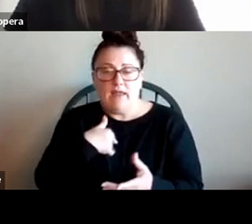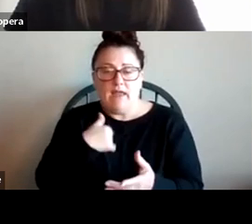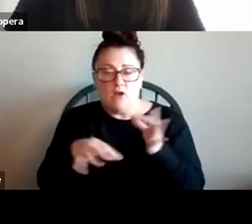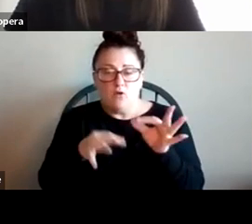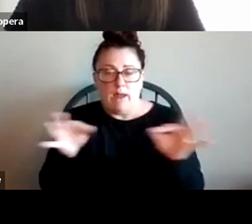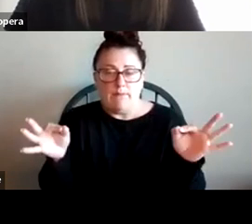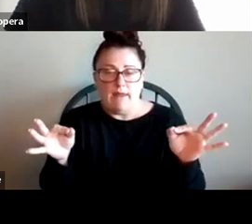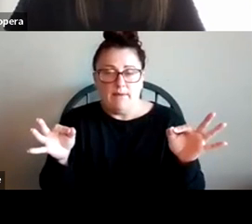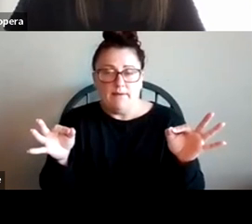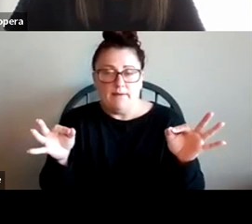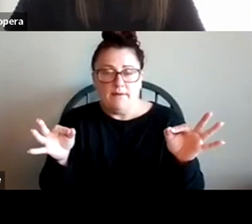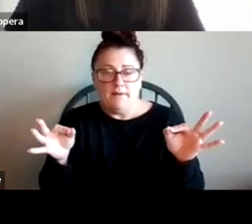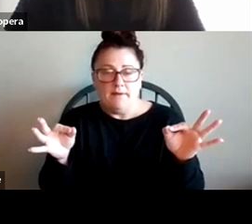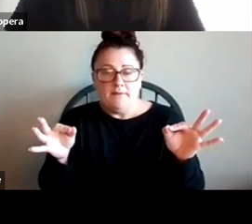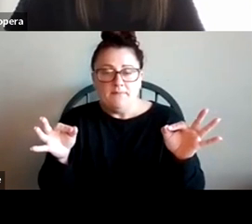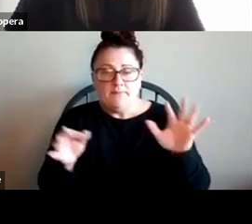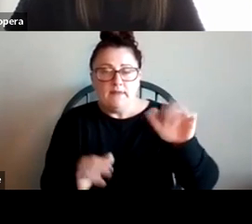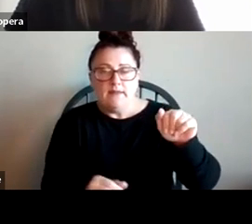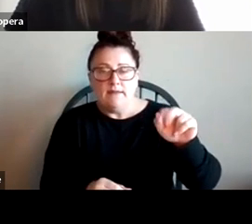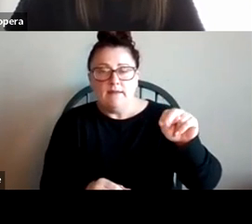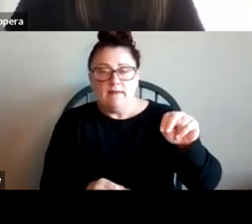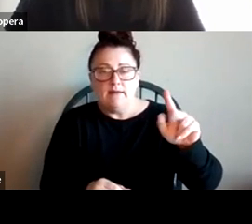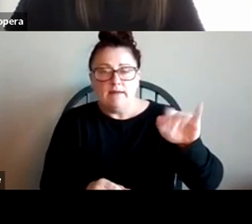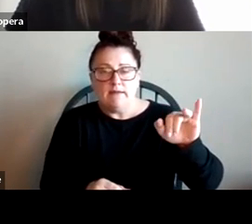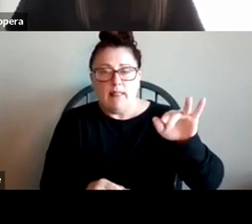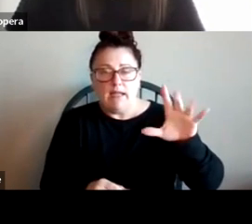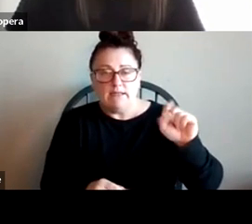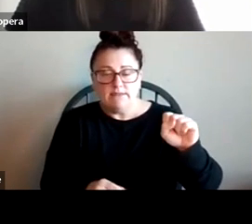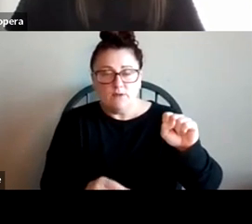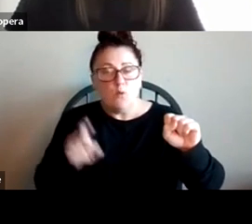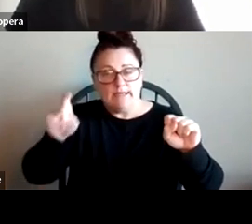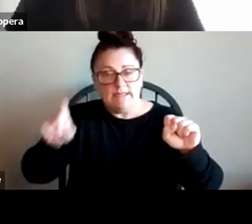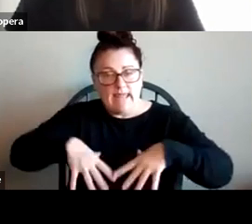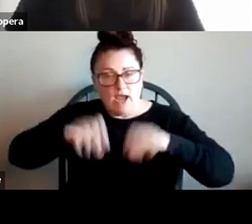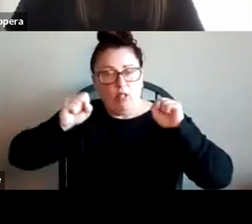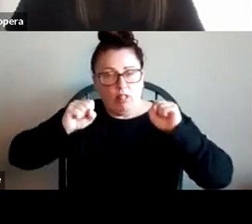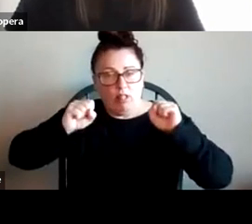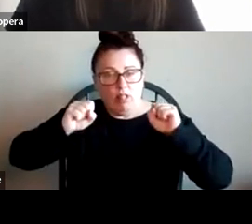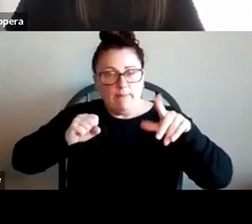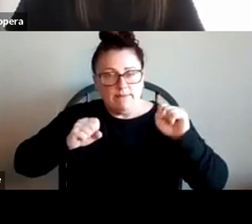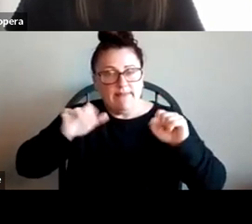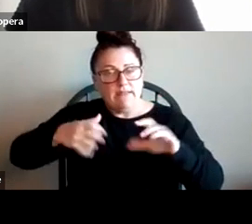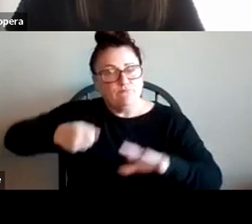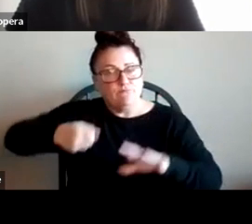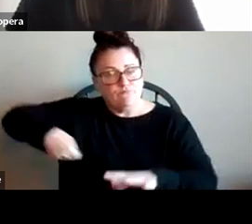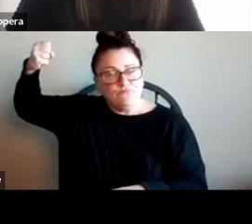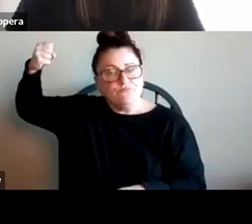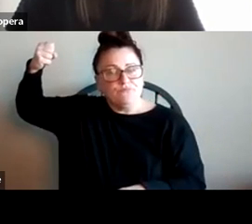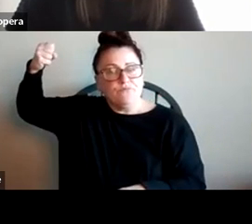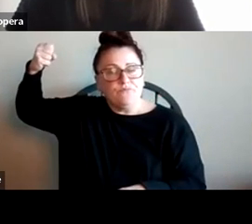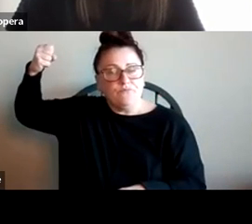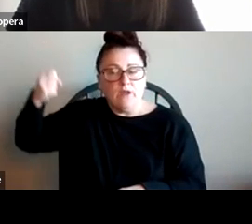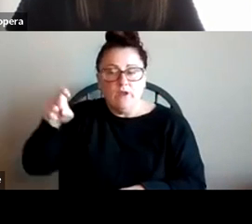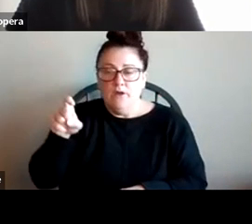by saying that anti-Blackness is what we need to tackle in BPS, and that's what's holding our students back. We